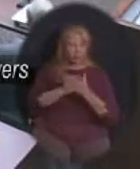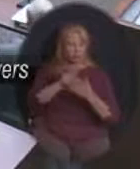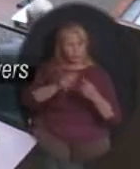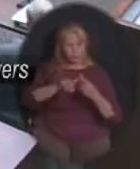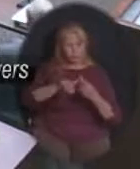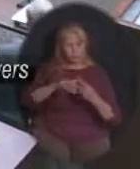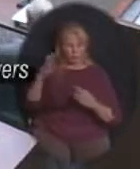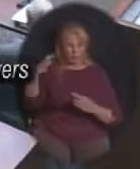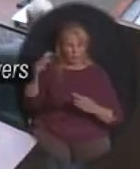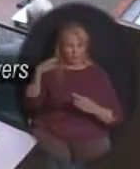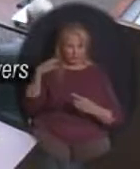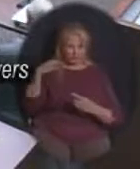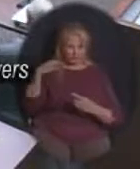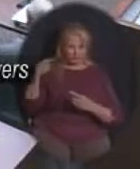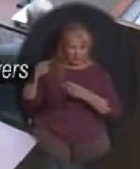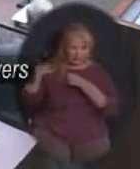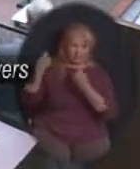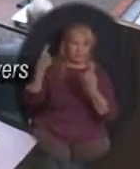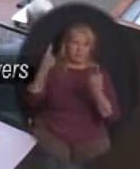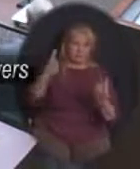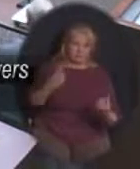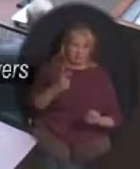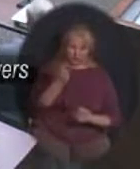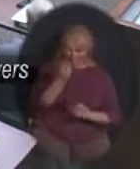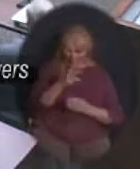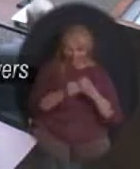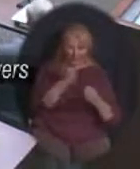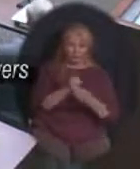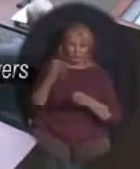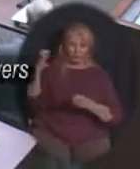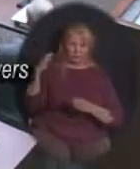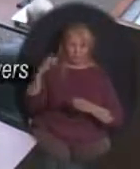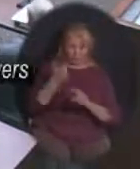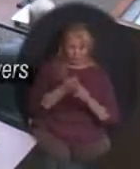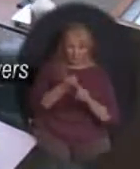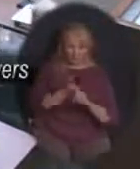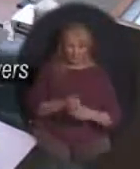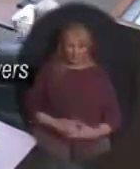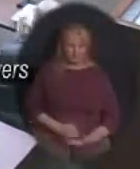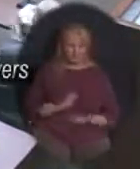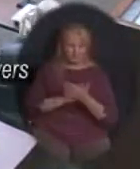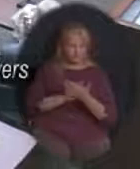been a future problem-solving coach for about 12 years. Let's give them a big hand.